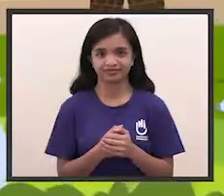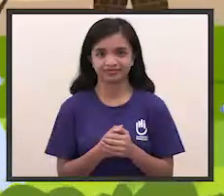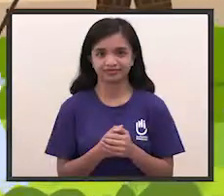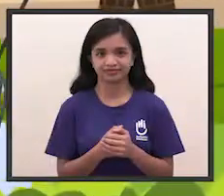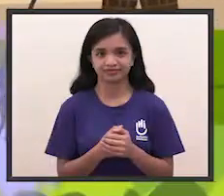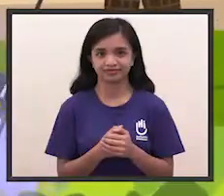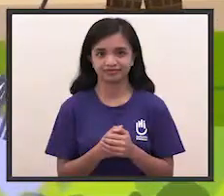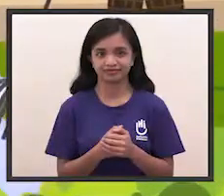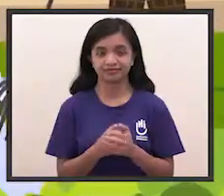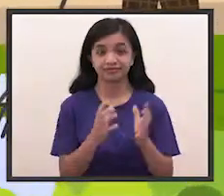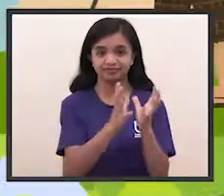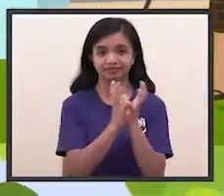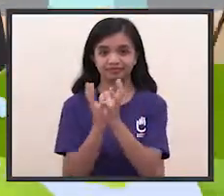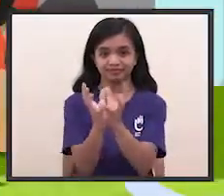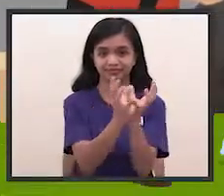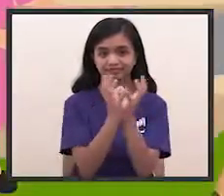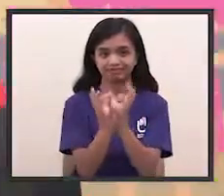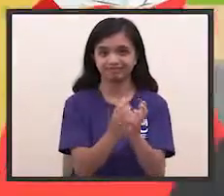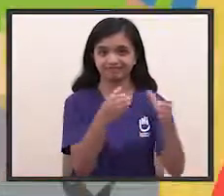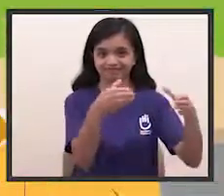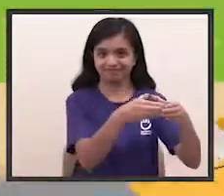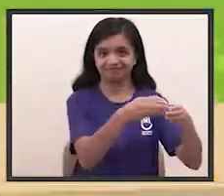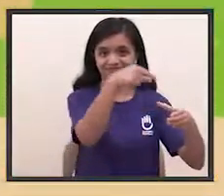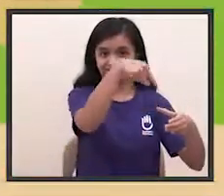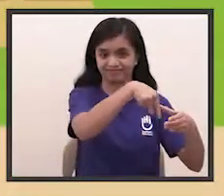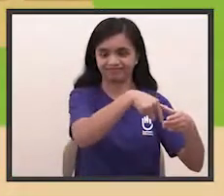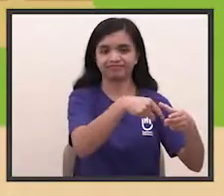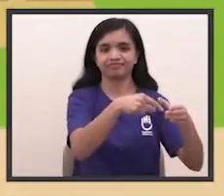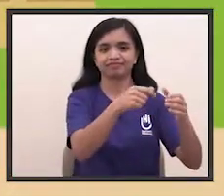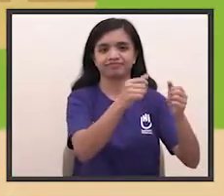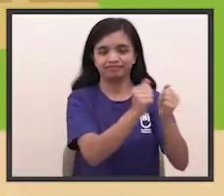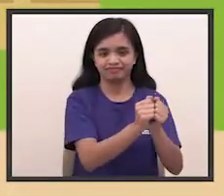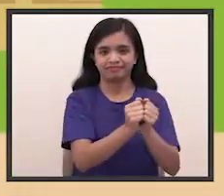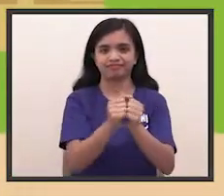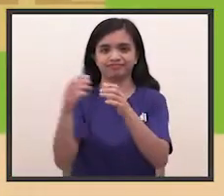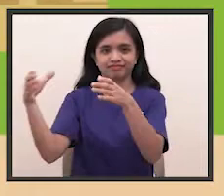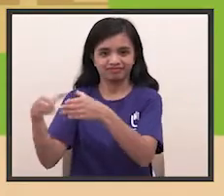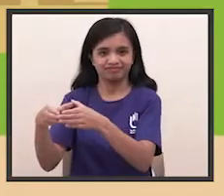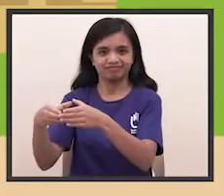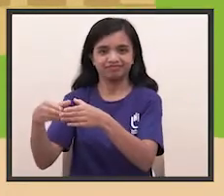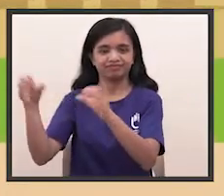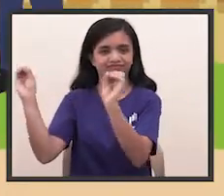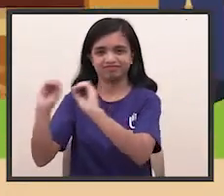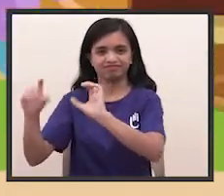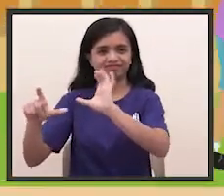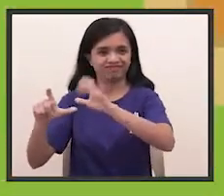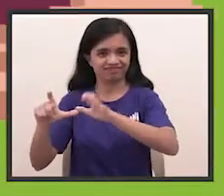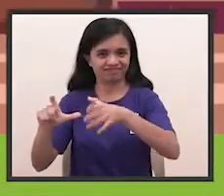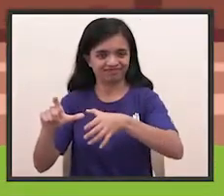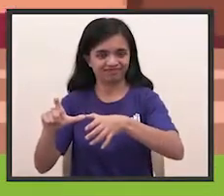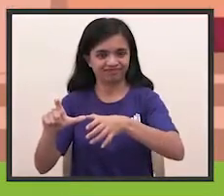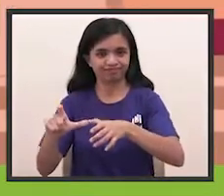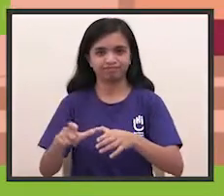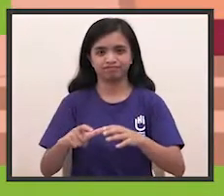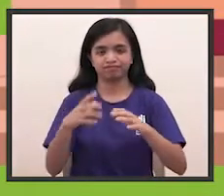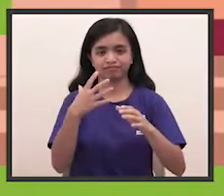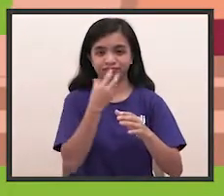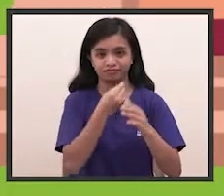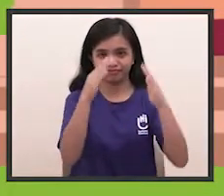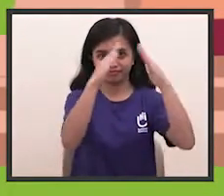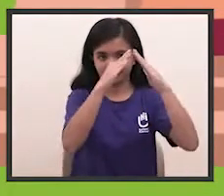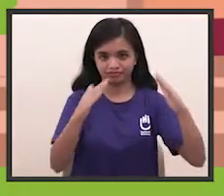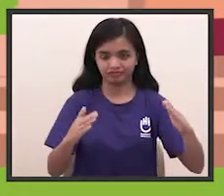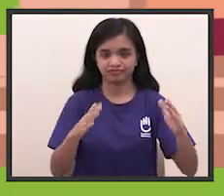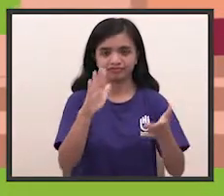If communities, including children with and without disabilities, and adults such as